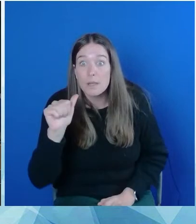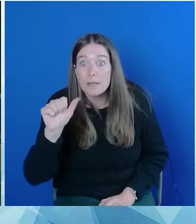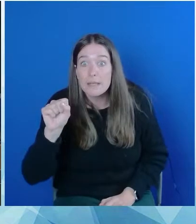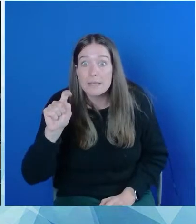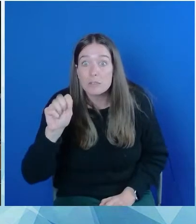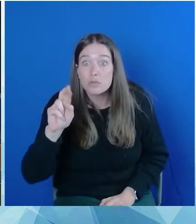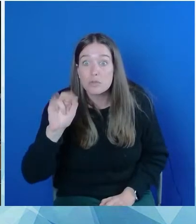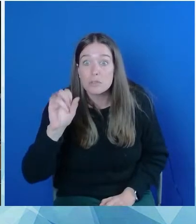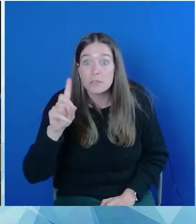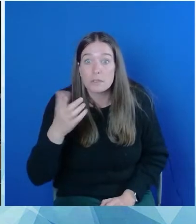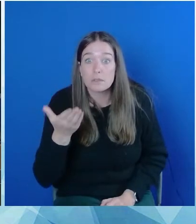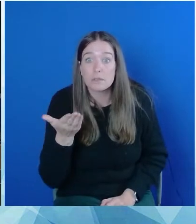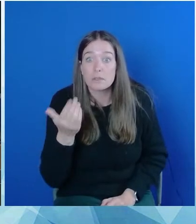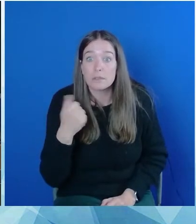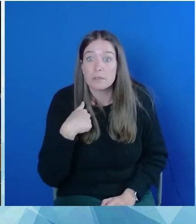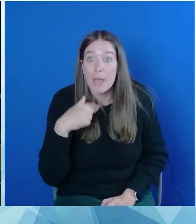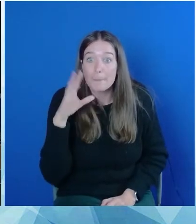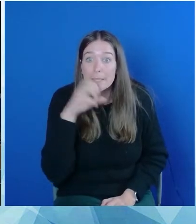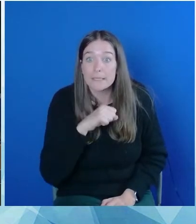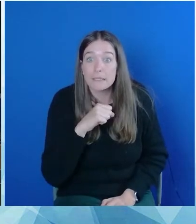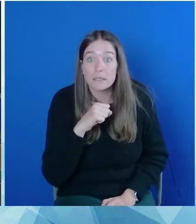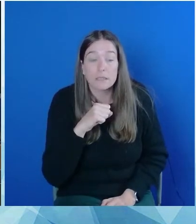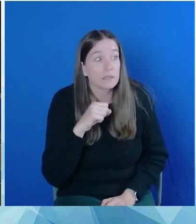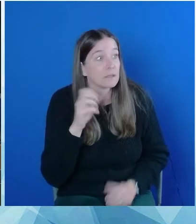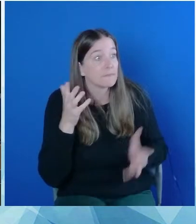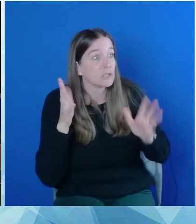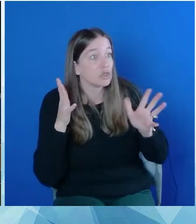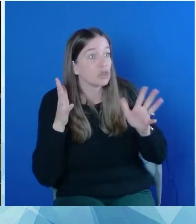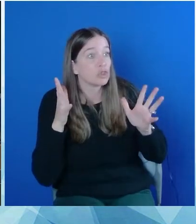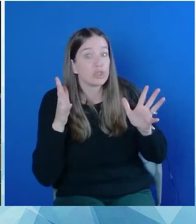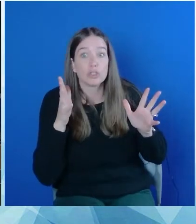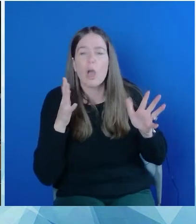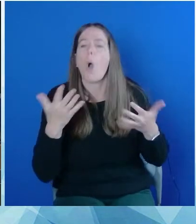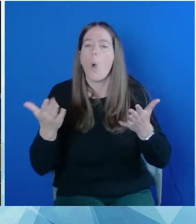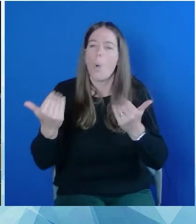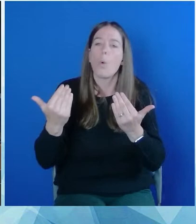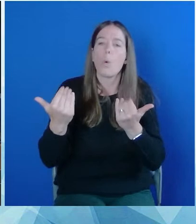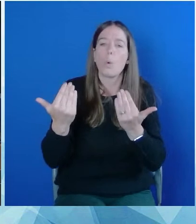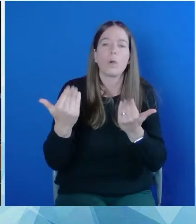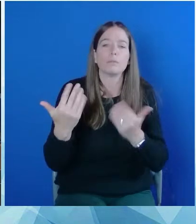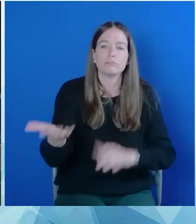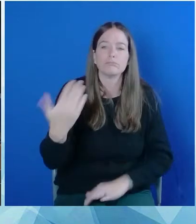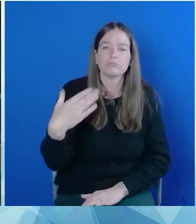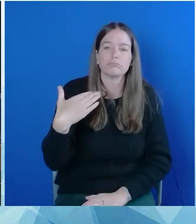Yeah. Oh, she did. All right. Astrid, come back up. I think she said